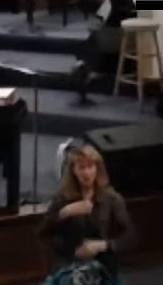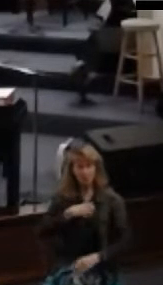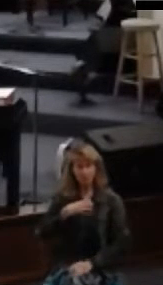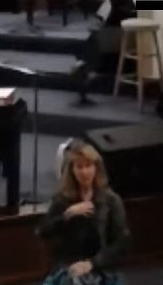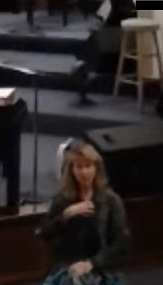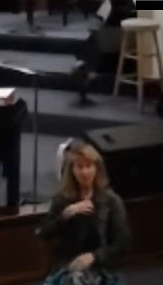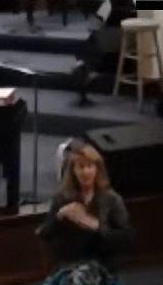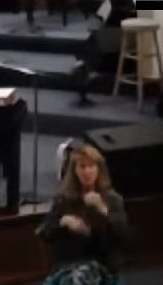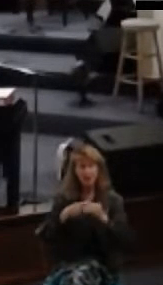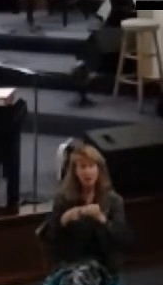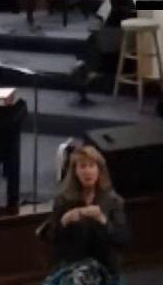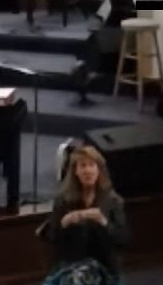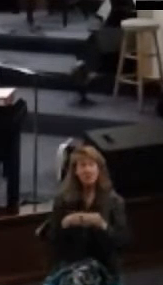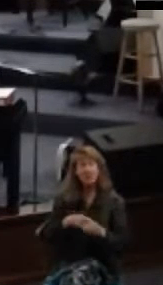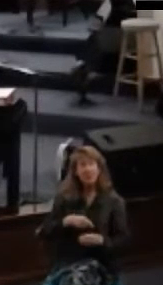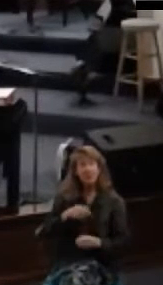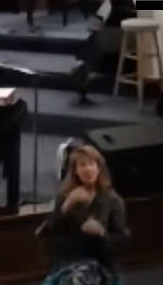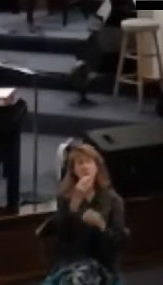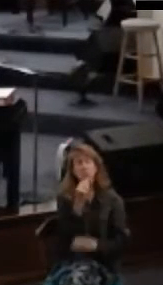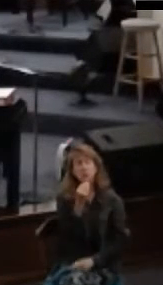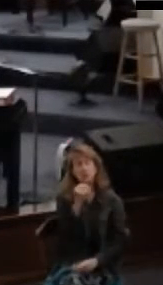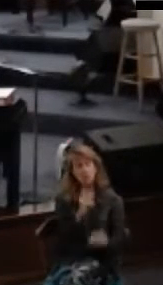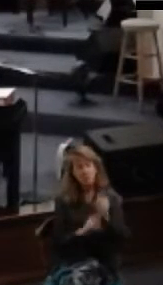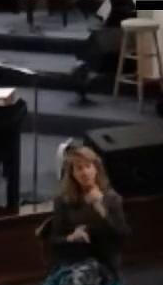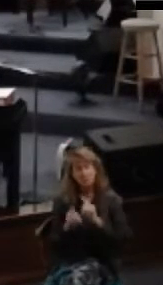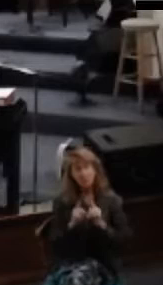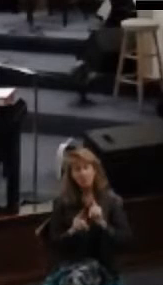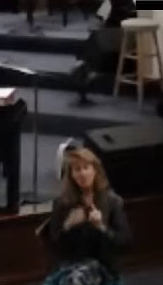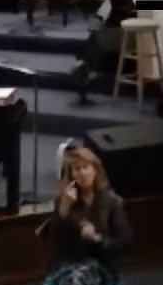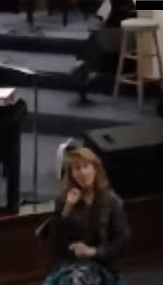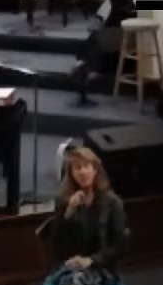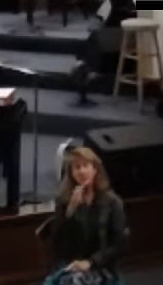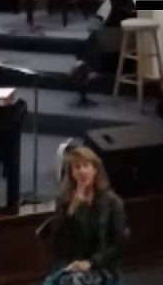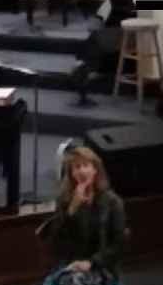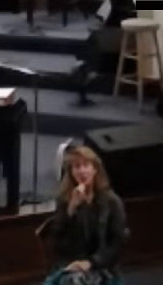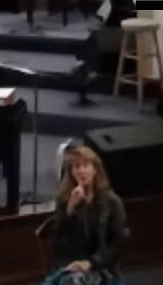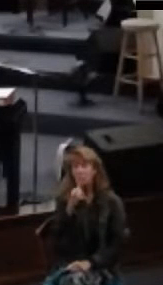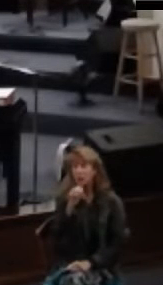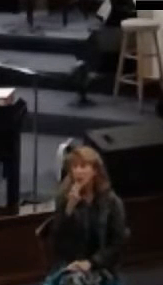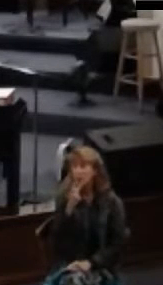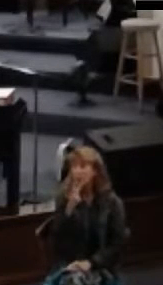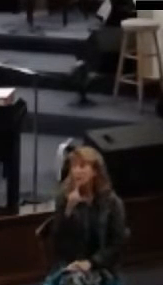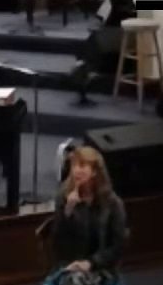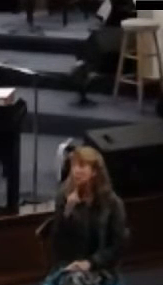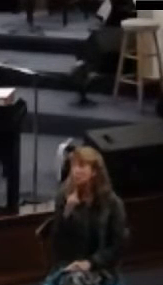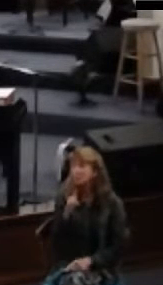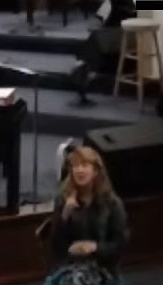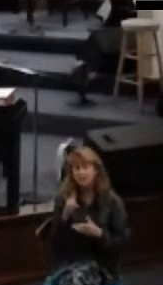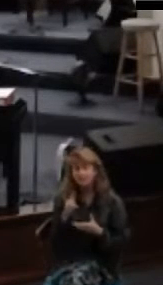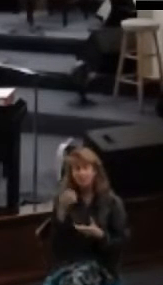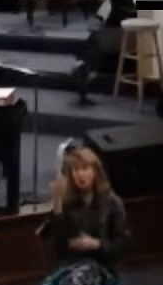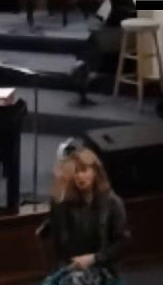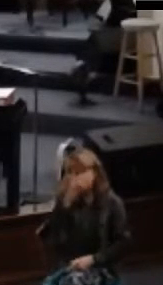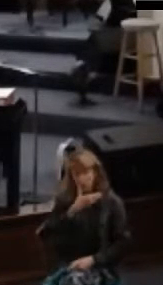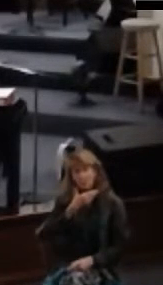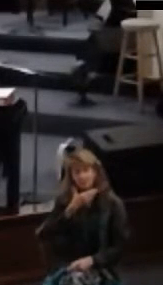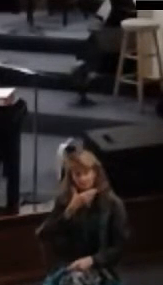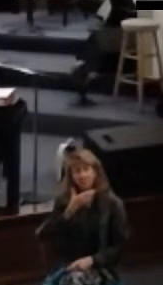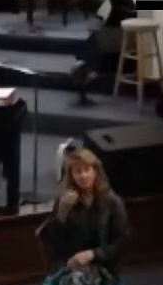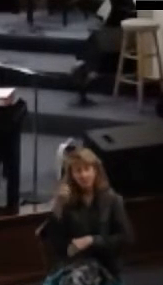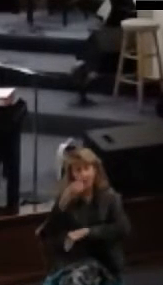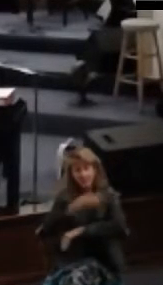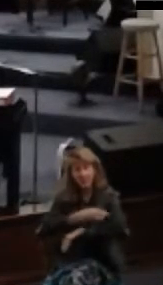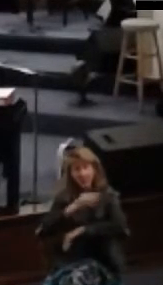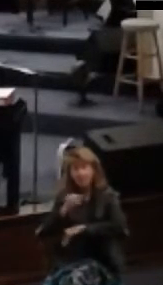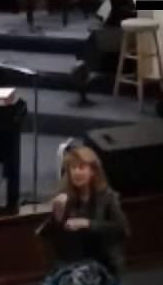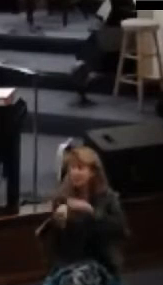about the Hebraic Jews because their widows were being overlooked in the daily distribution of food. So